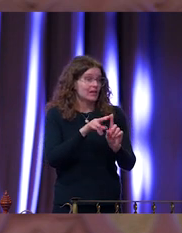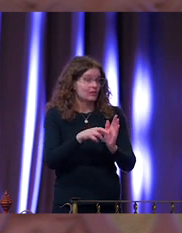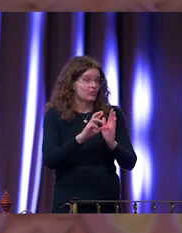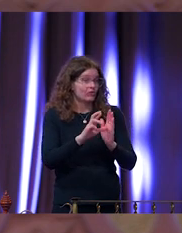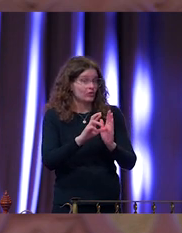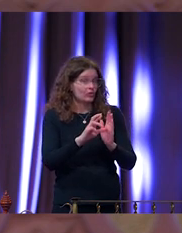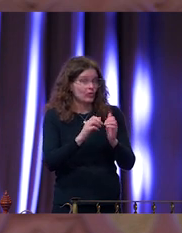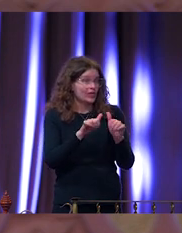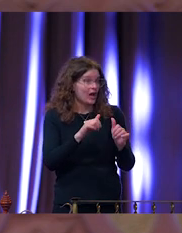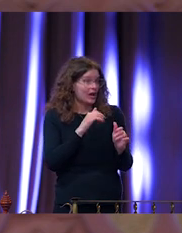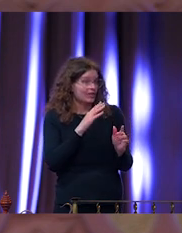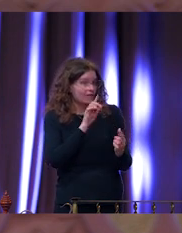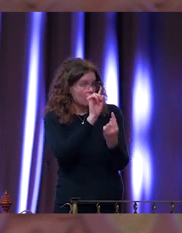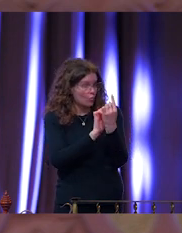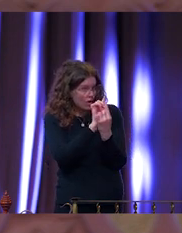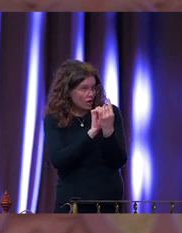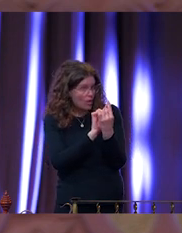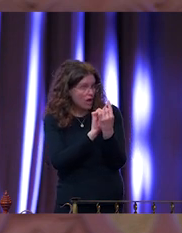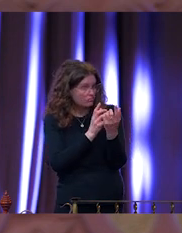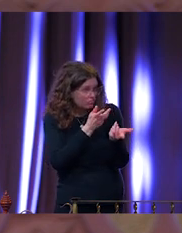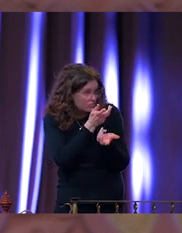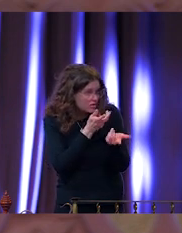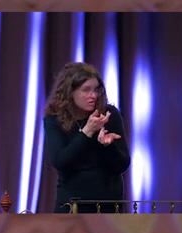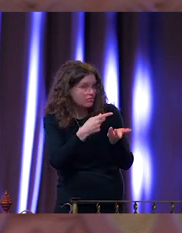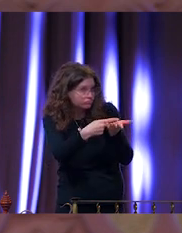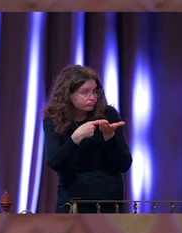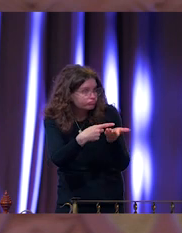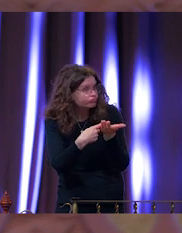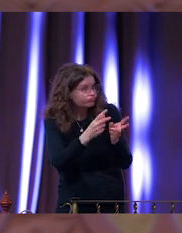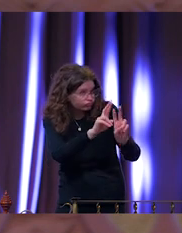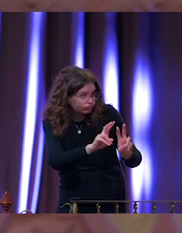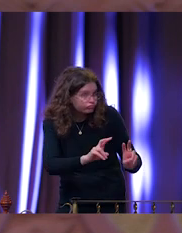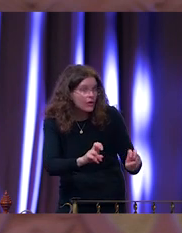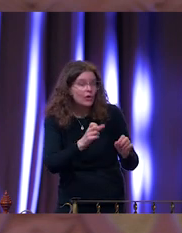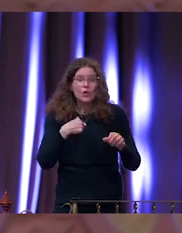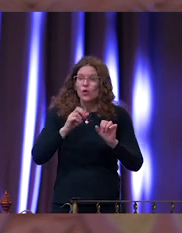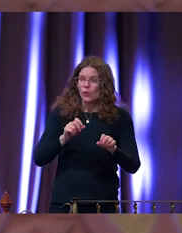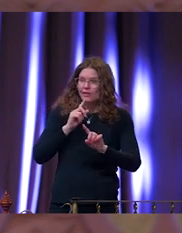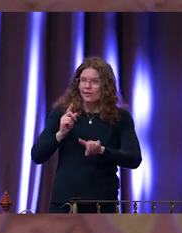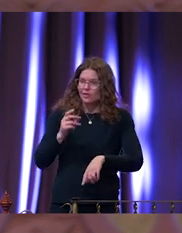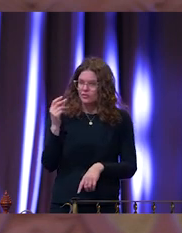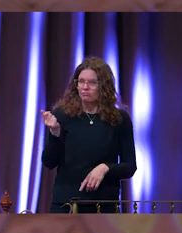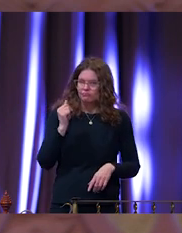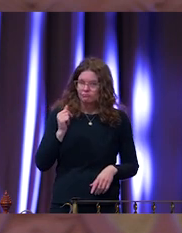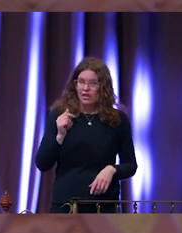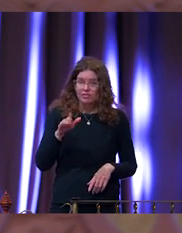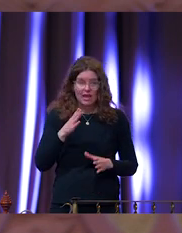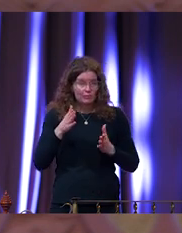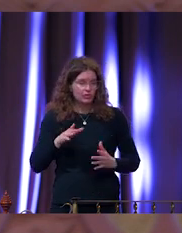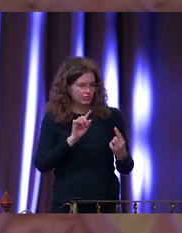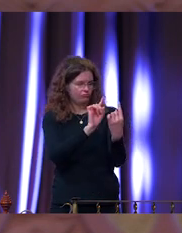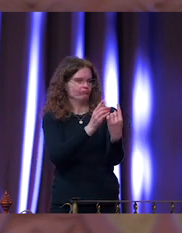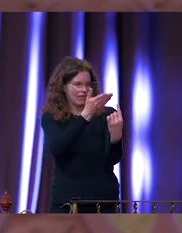having that direct one-on-one interaction with an organization can be answered, right, when you have that person directly in front of you.